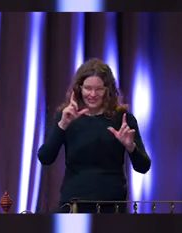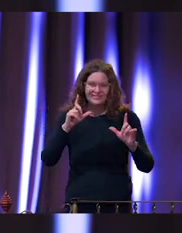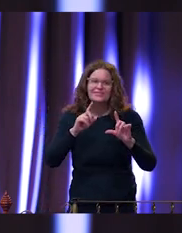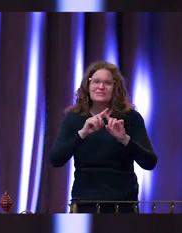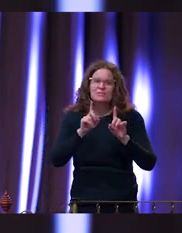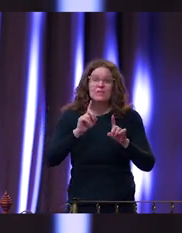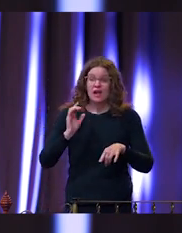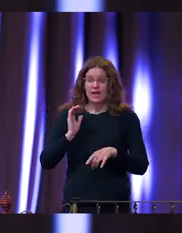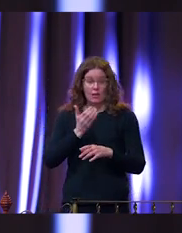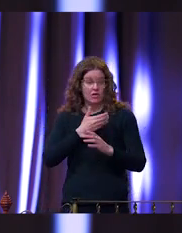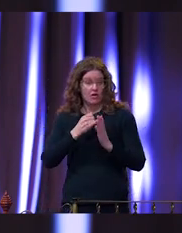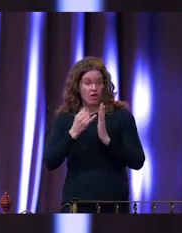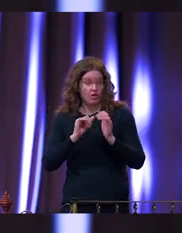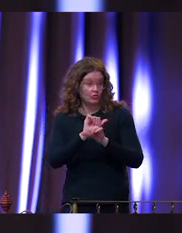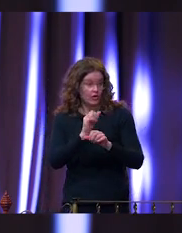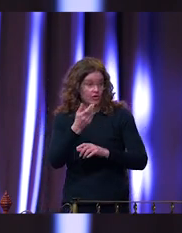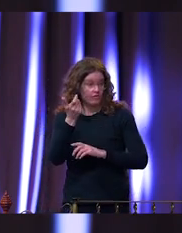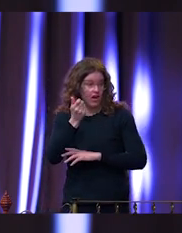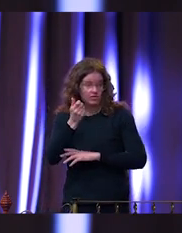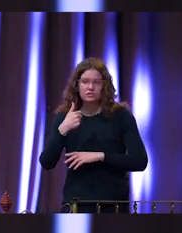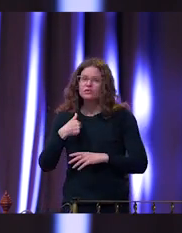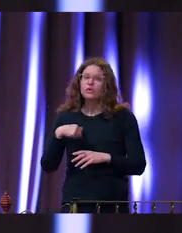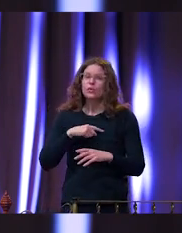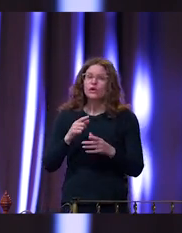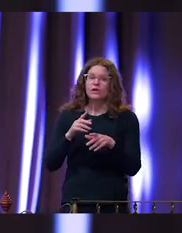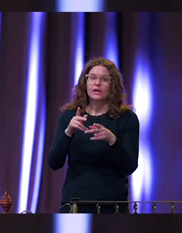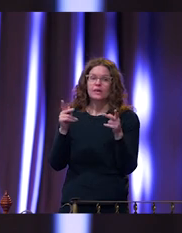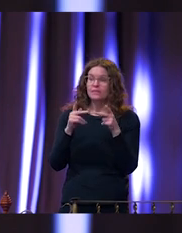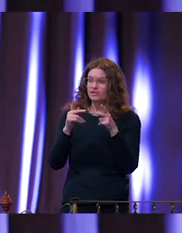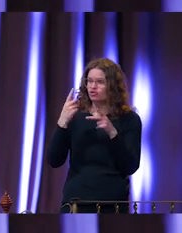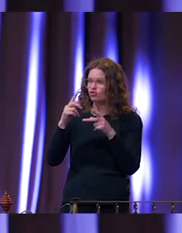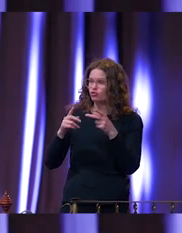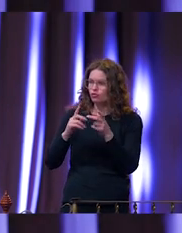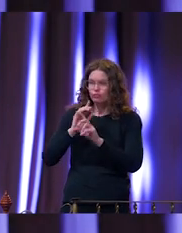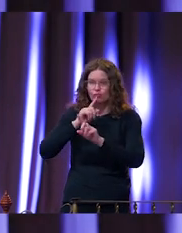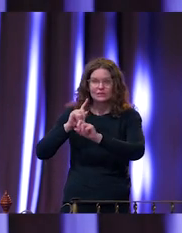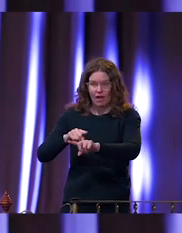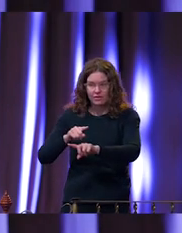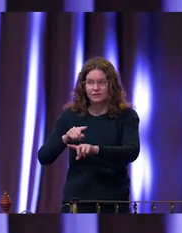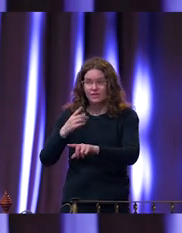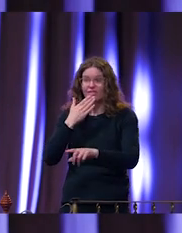ArtsWork Fund are in a position to be responsive, which is super exciting, thanks to the Builders Initiative.